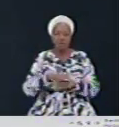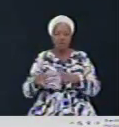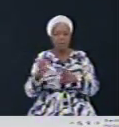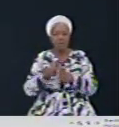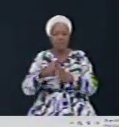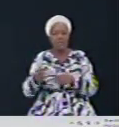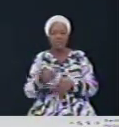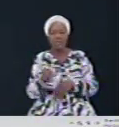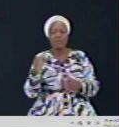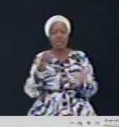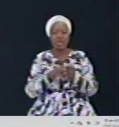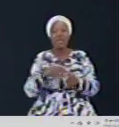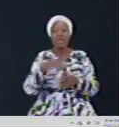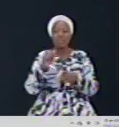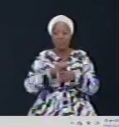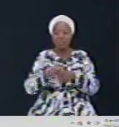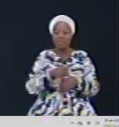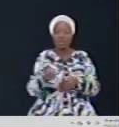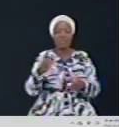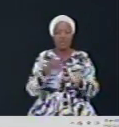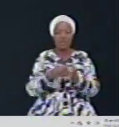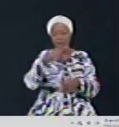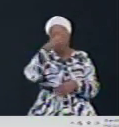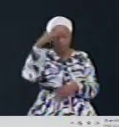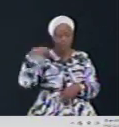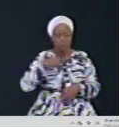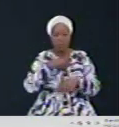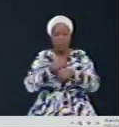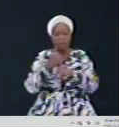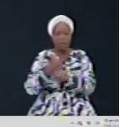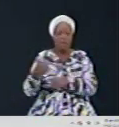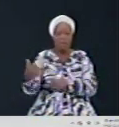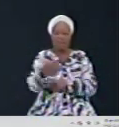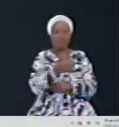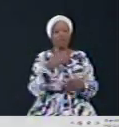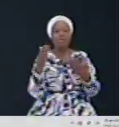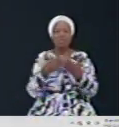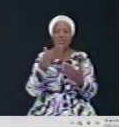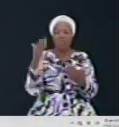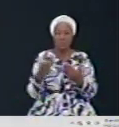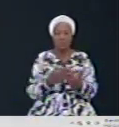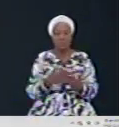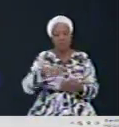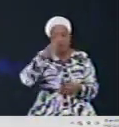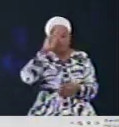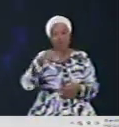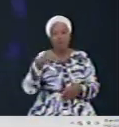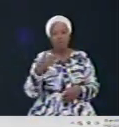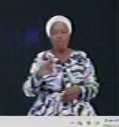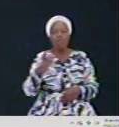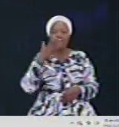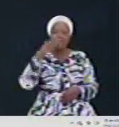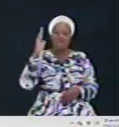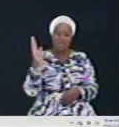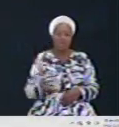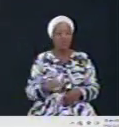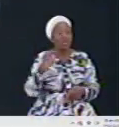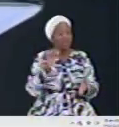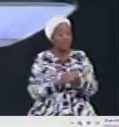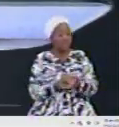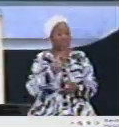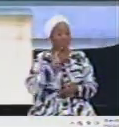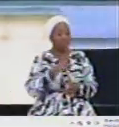them because we make ourselves simple, ignorant of evil. That's when